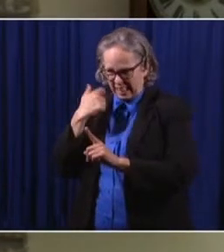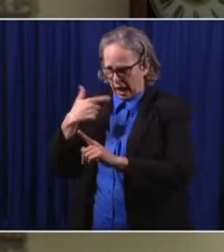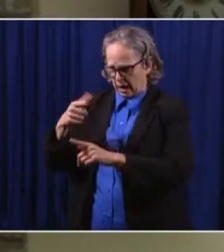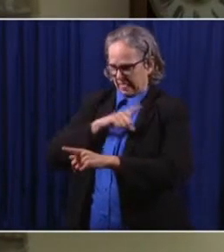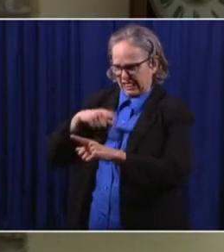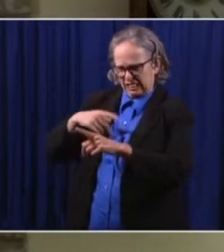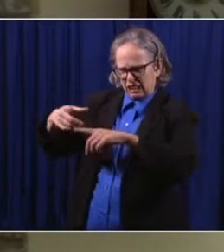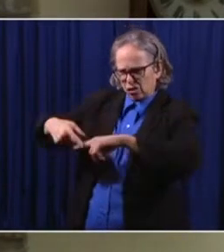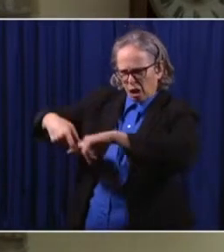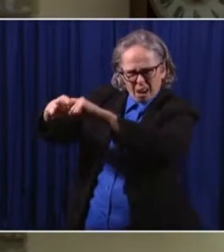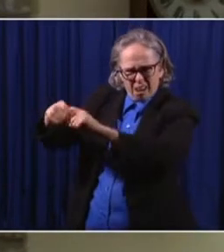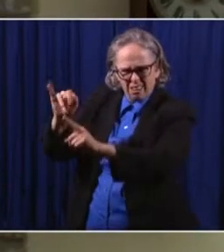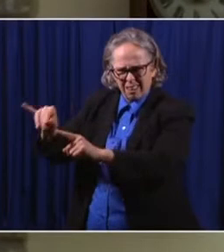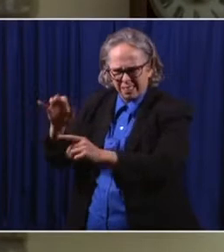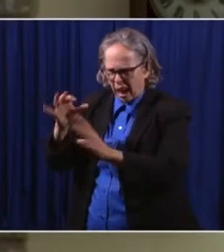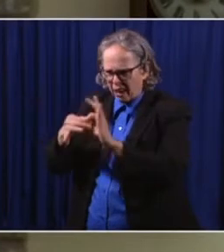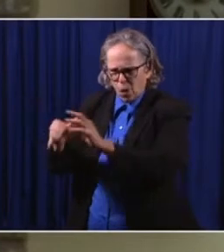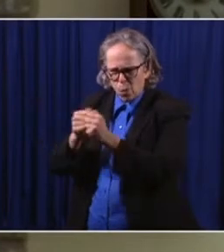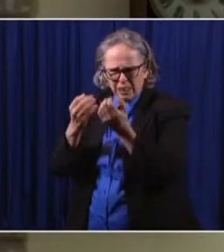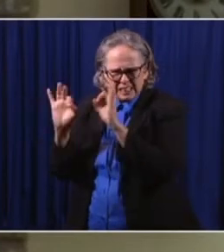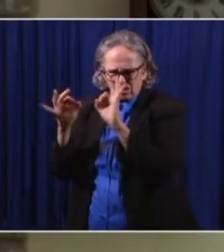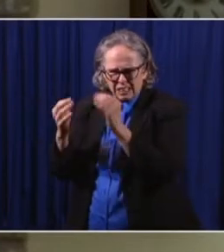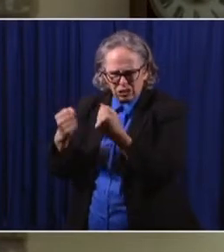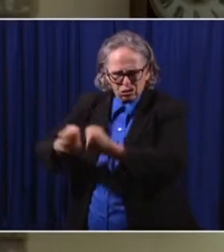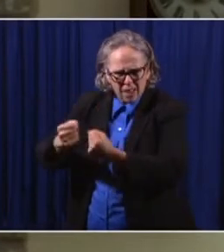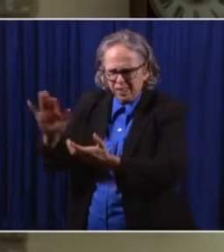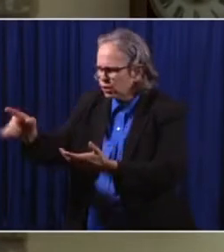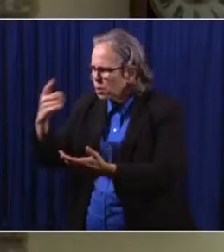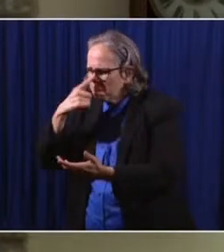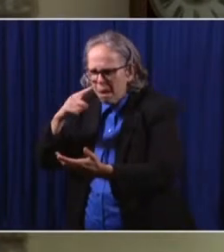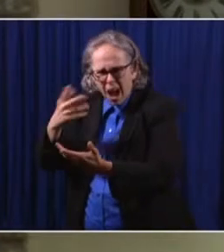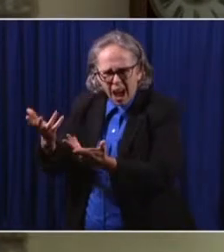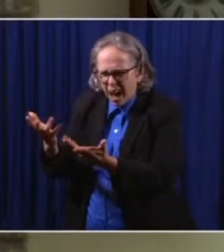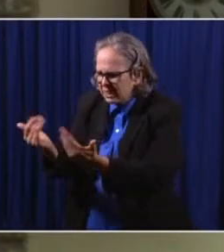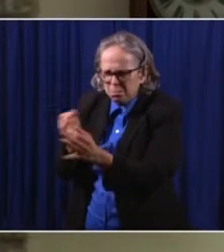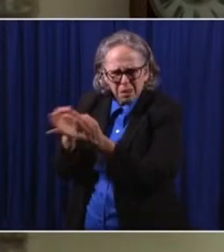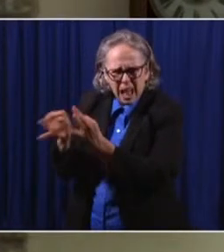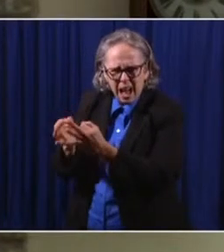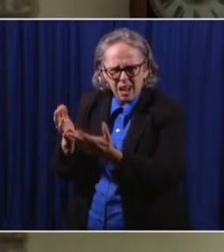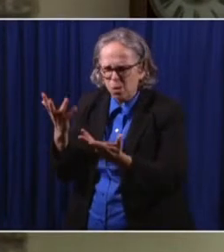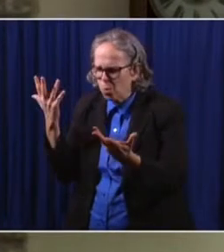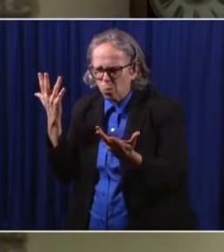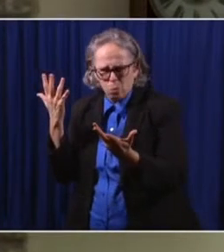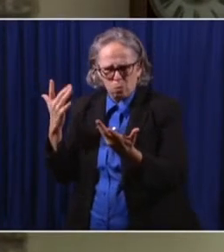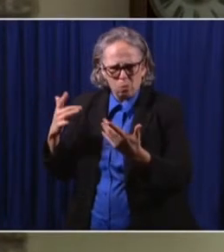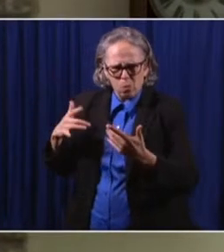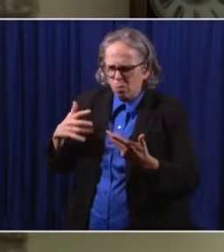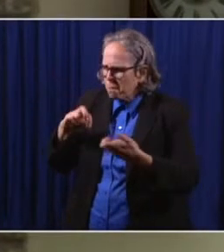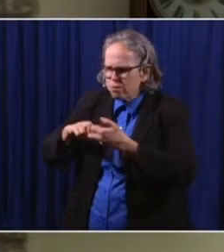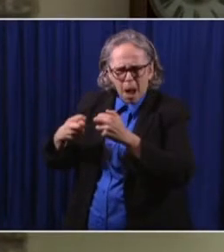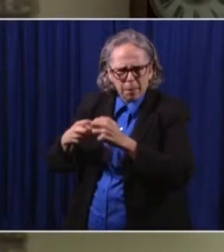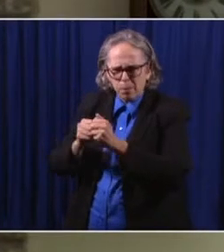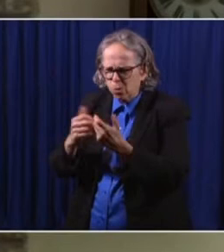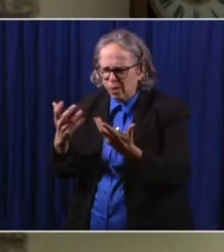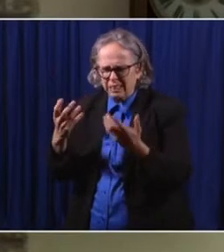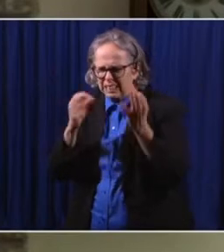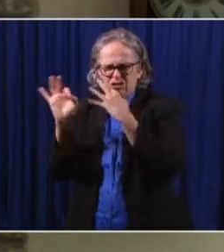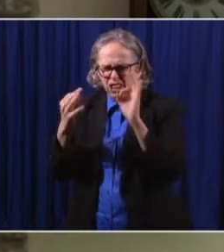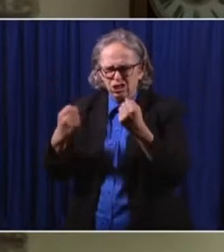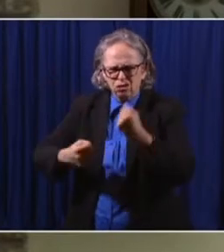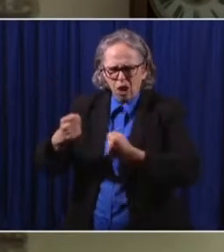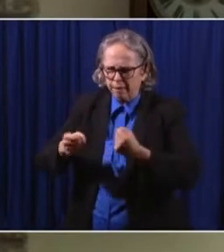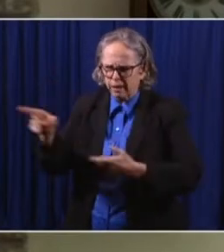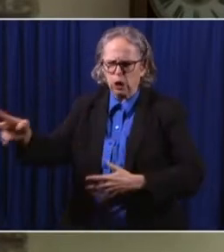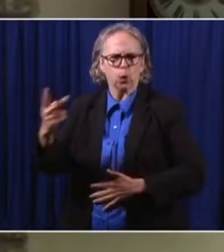just talk maybe a little bit about the problem connected with distracted driving and what you and the troopers are seeing out there on the